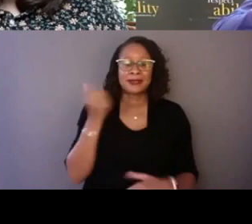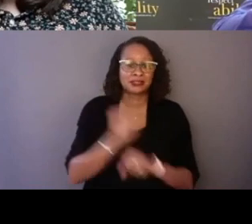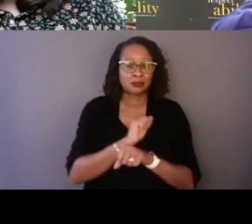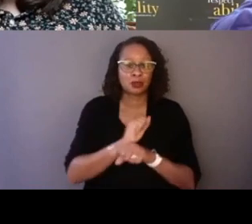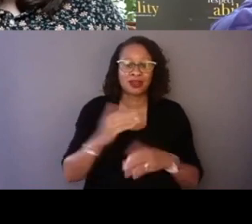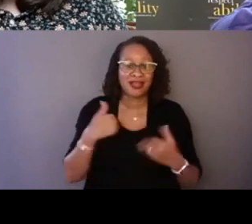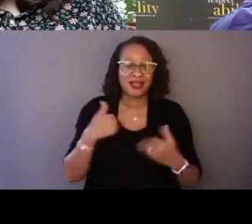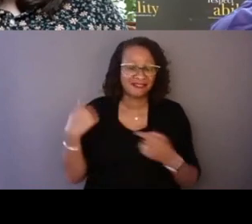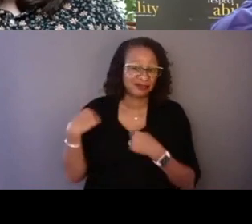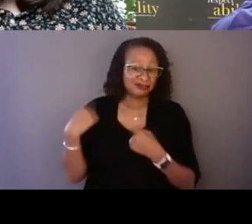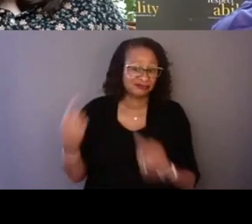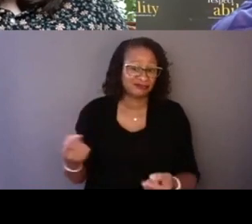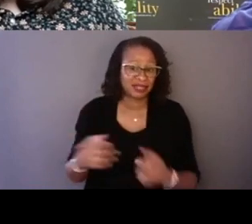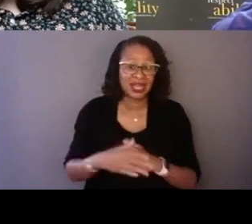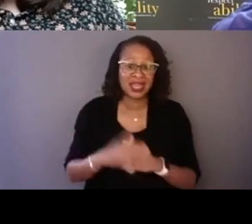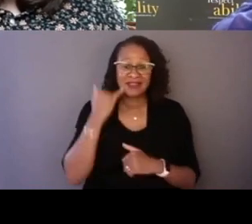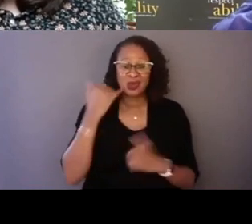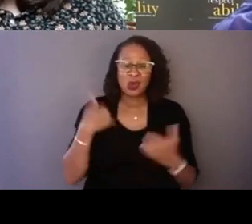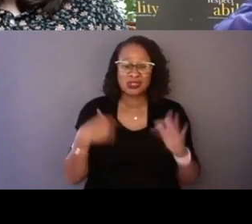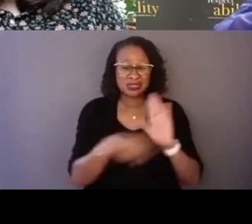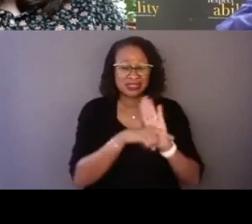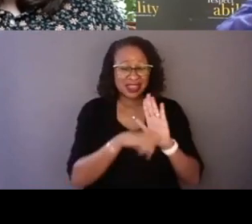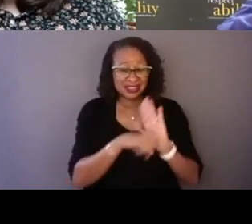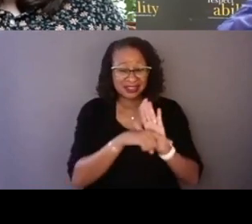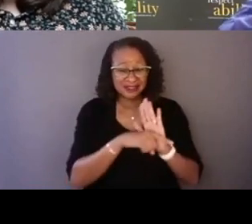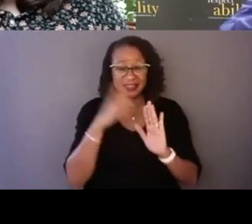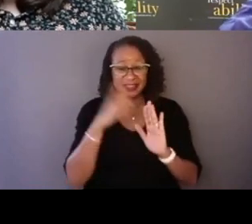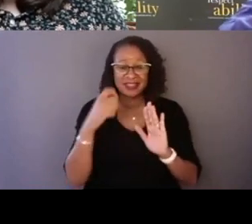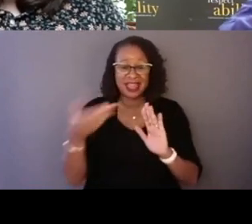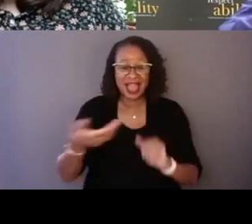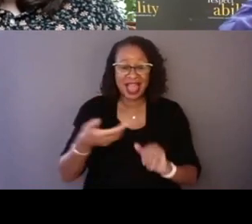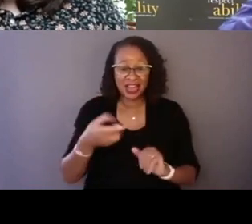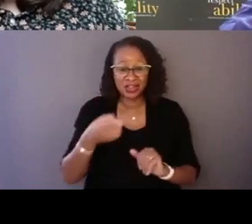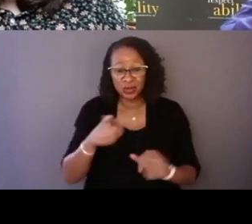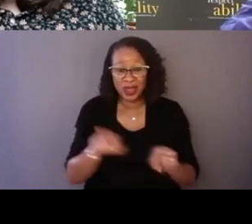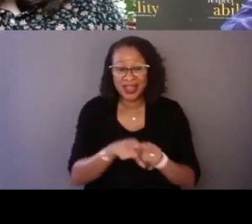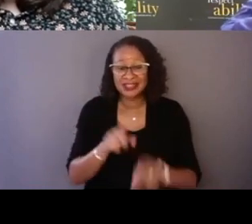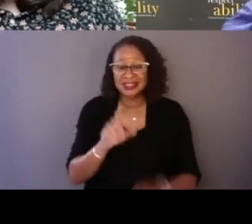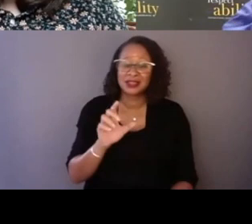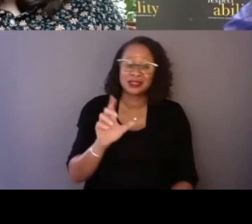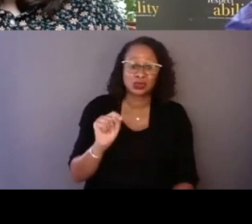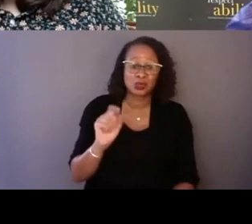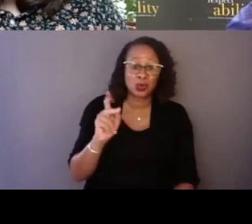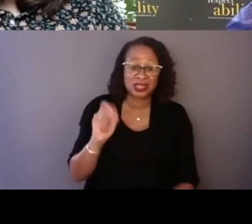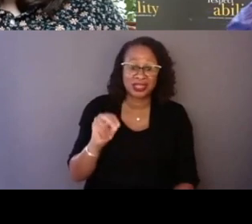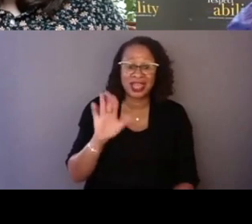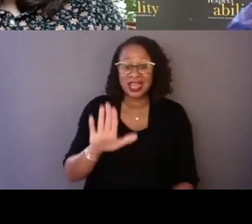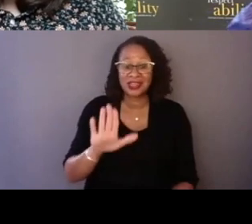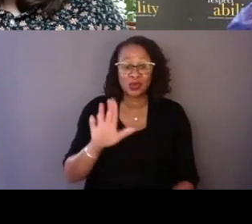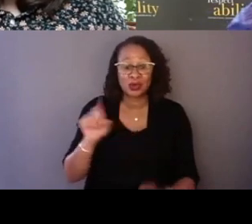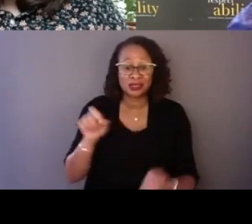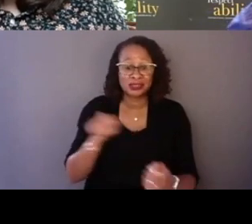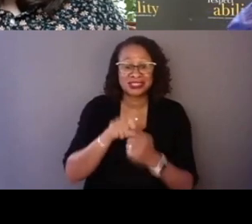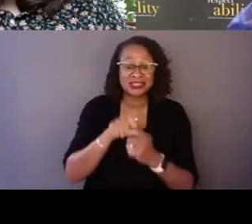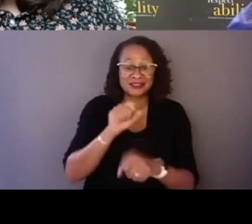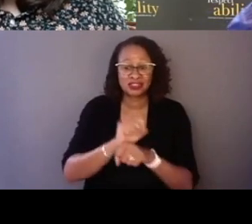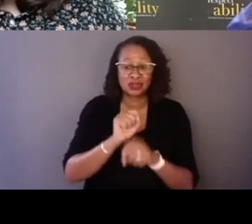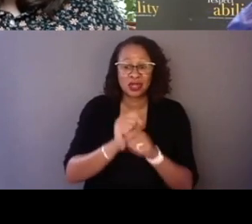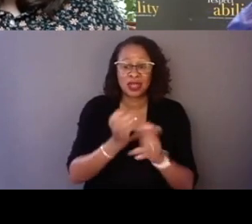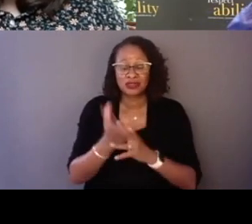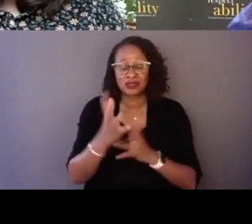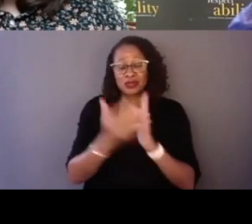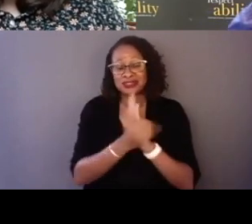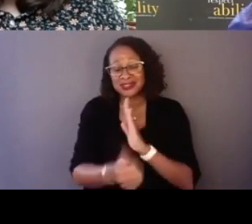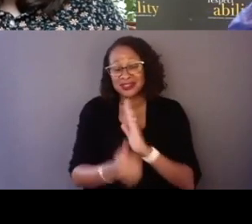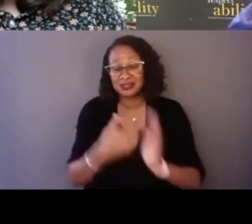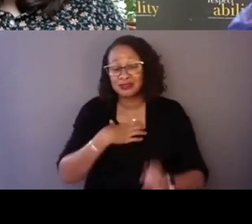and say that they hired you as a token at your particular job, through your skills, your